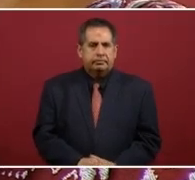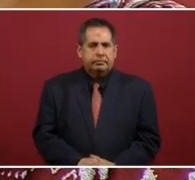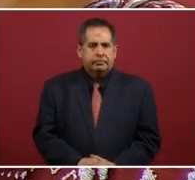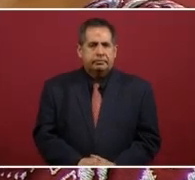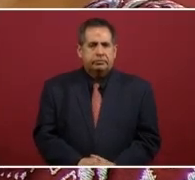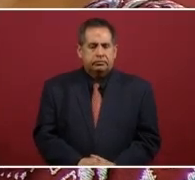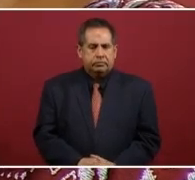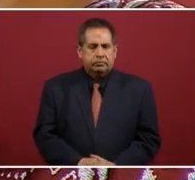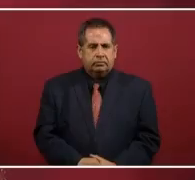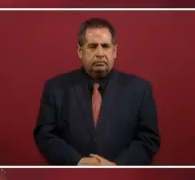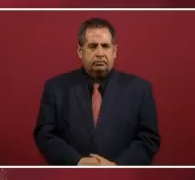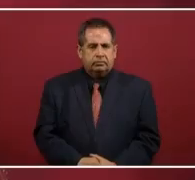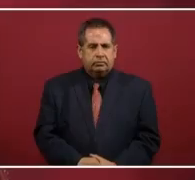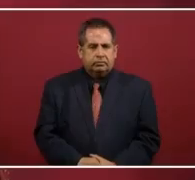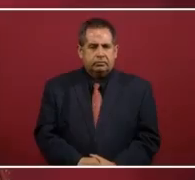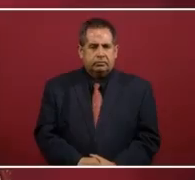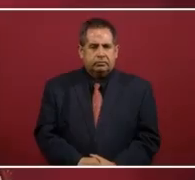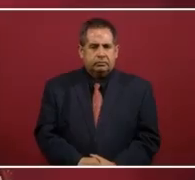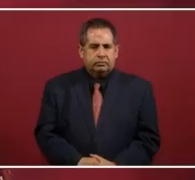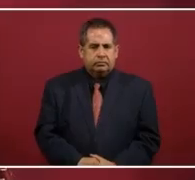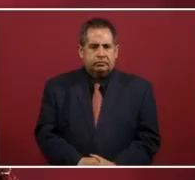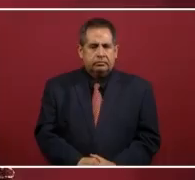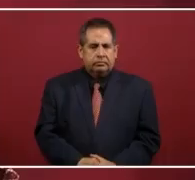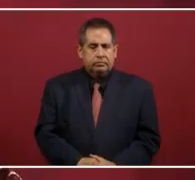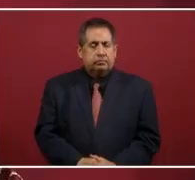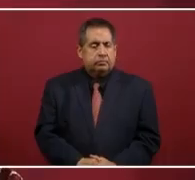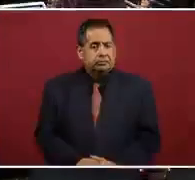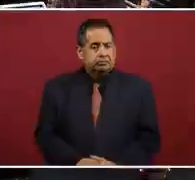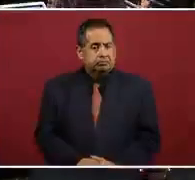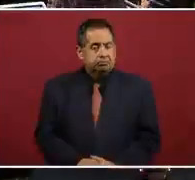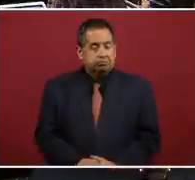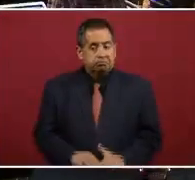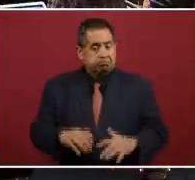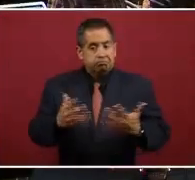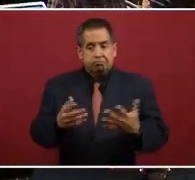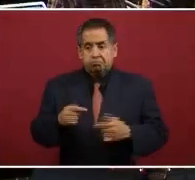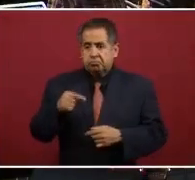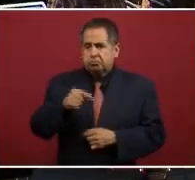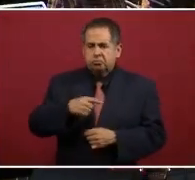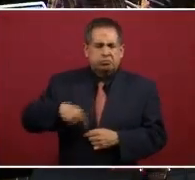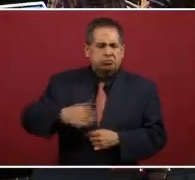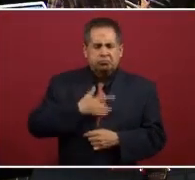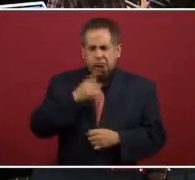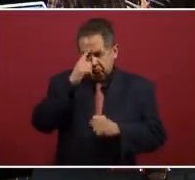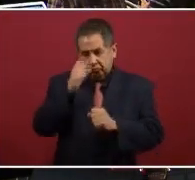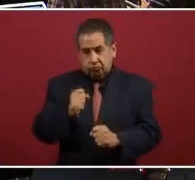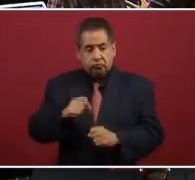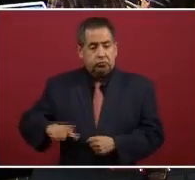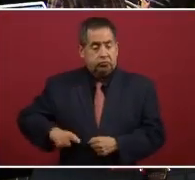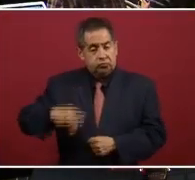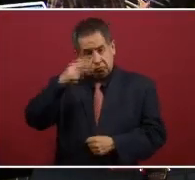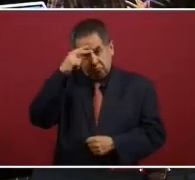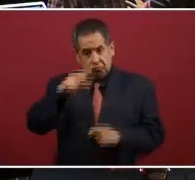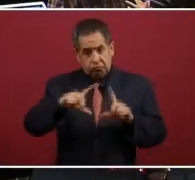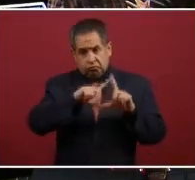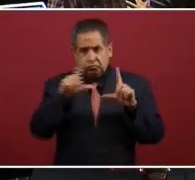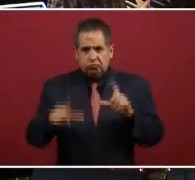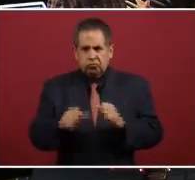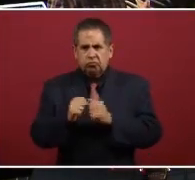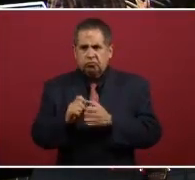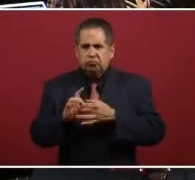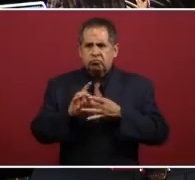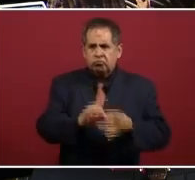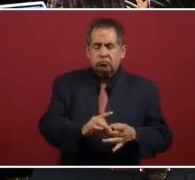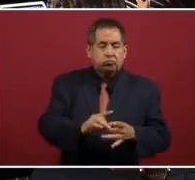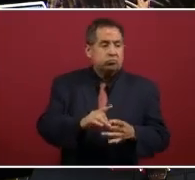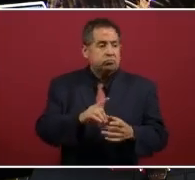integrity, security, and life of women and girls. Y estamos convencidos de que el Gobierno de México está comprometido con la erradicación